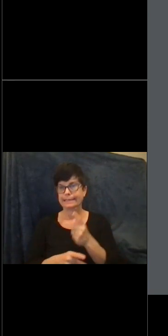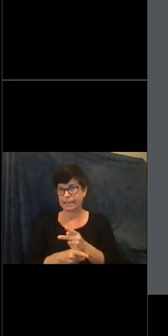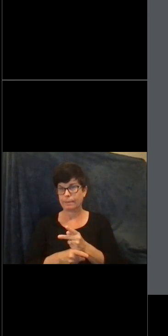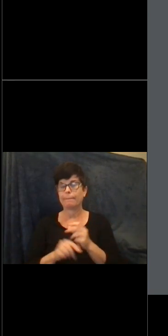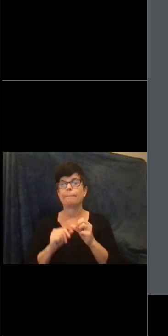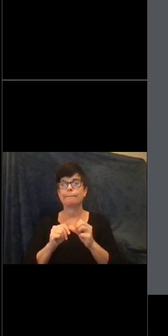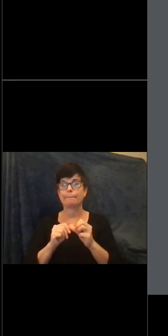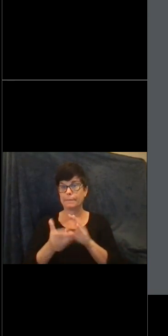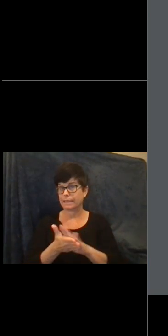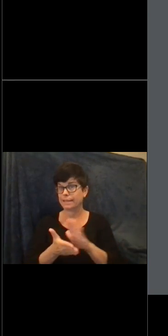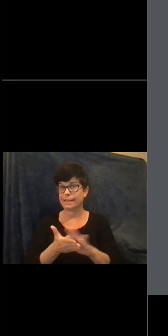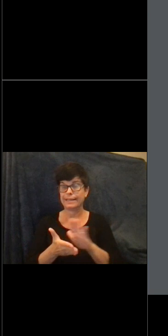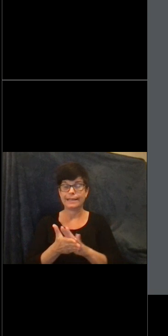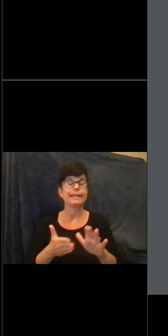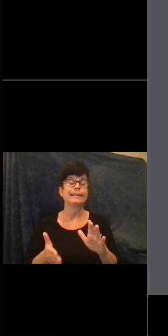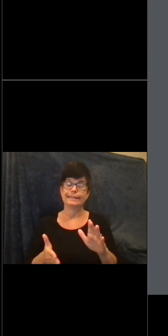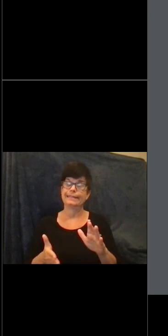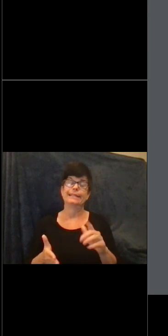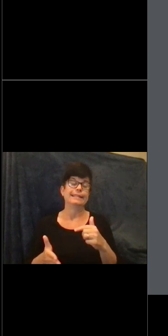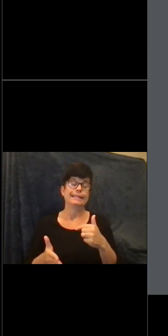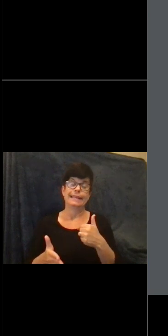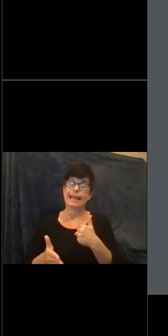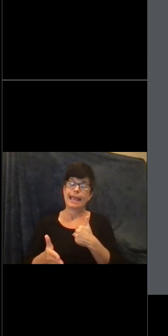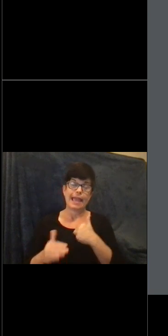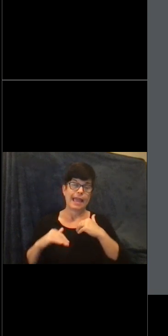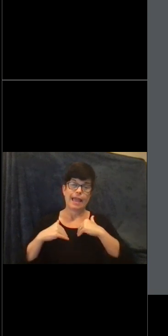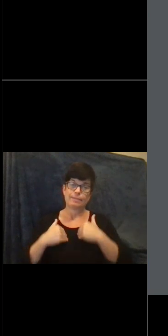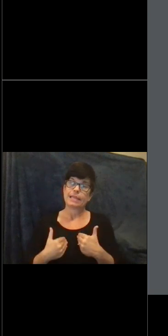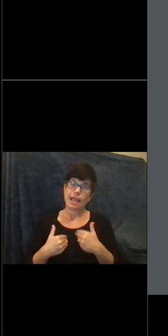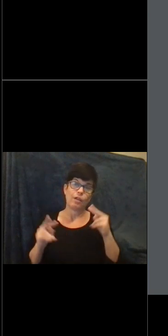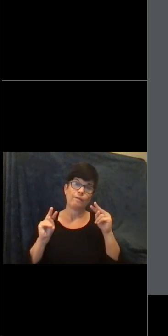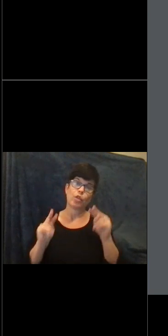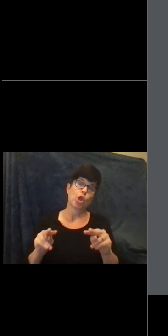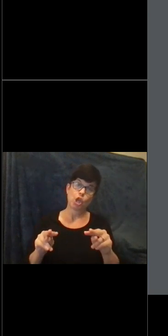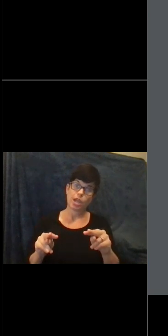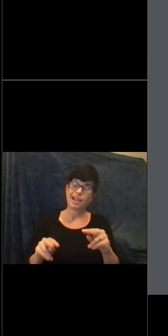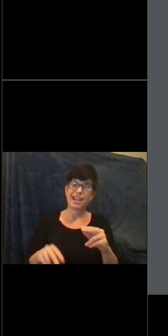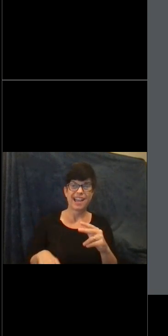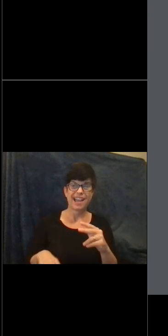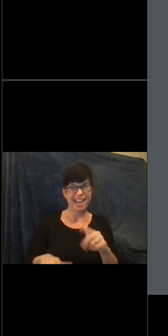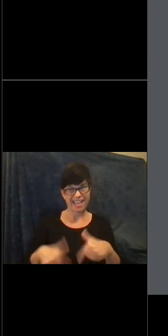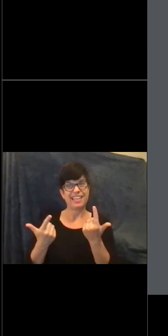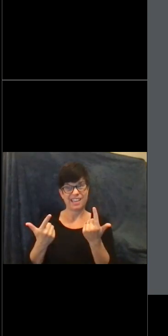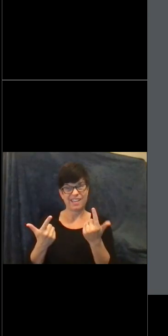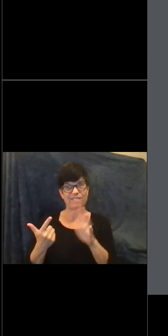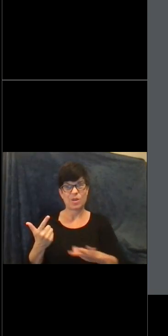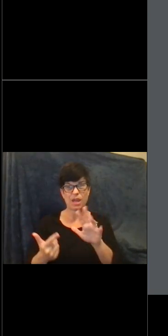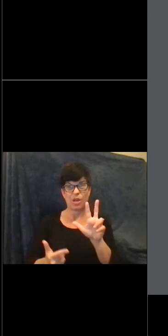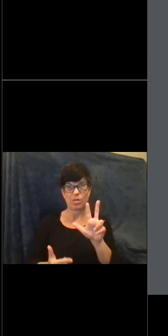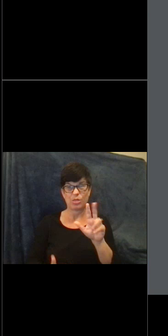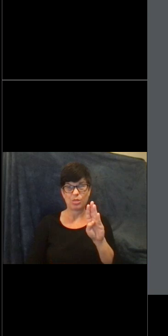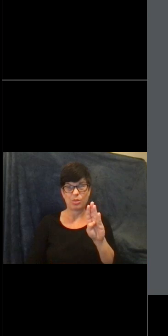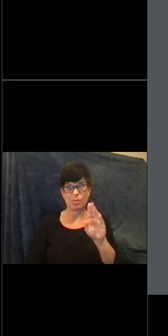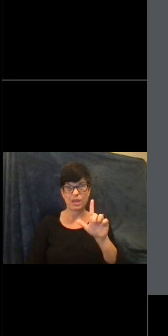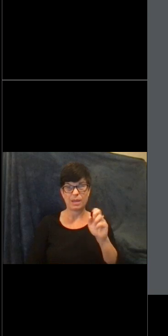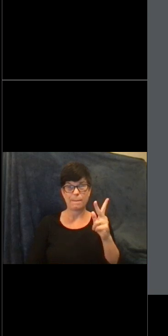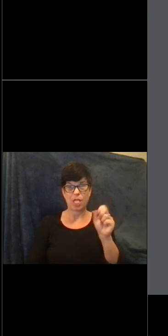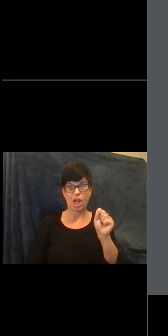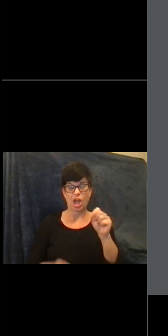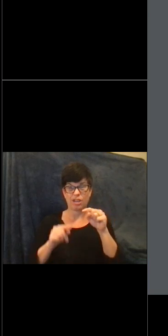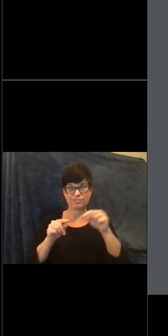I'm tired of looking at that eyesore, because I live about three blocks up from that piece of property,